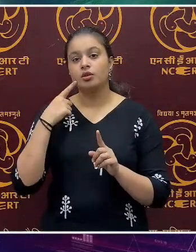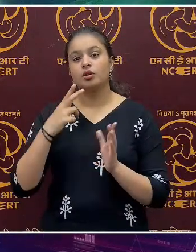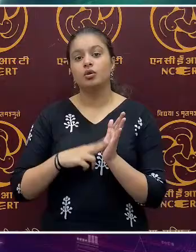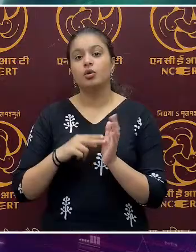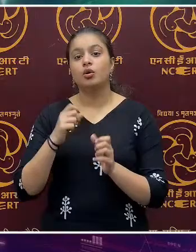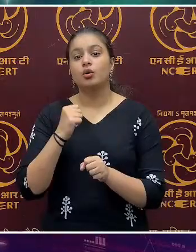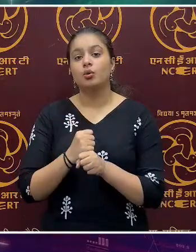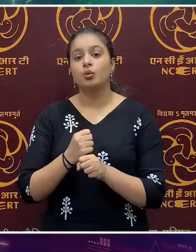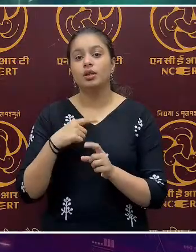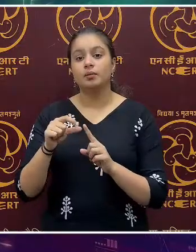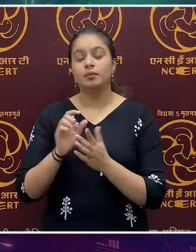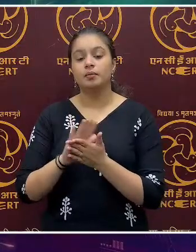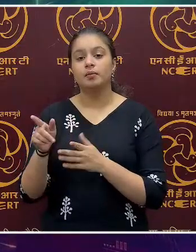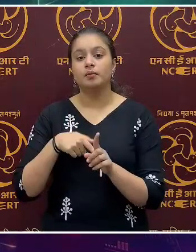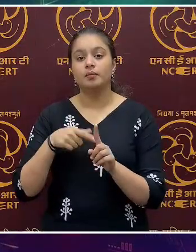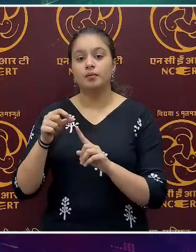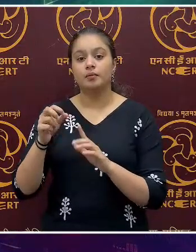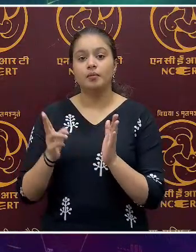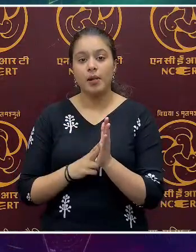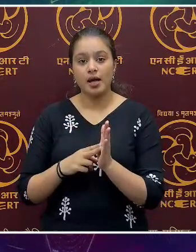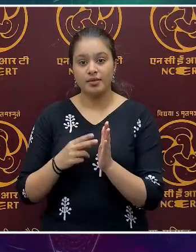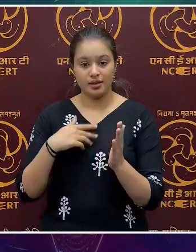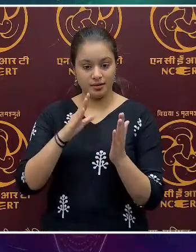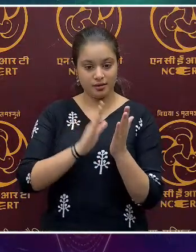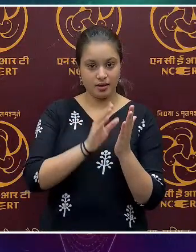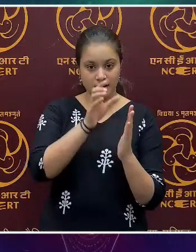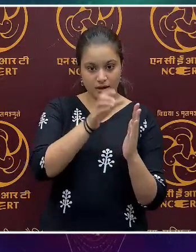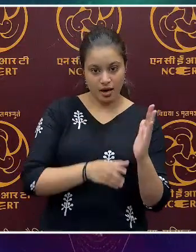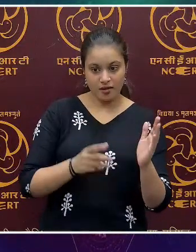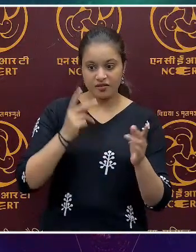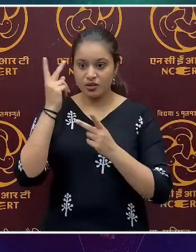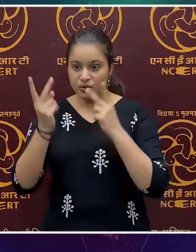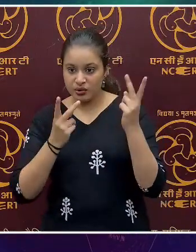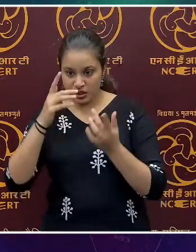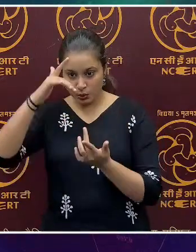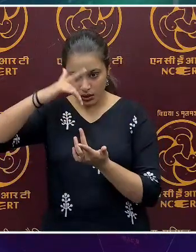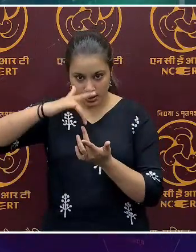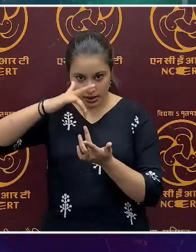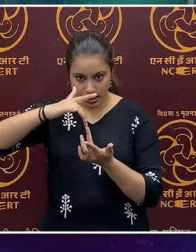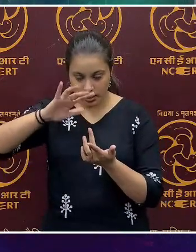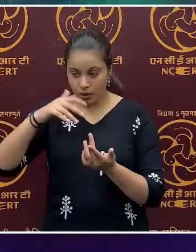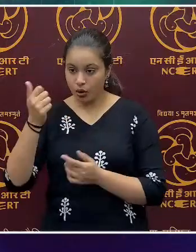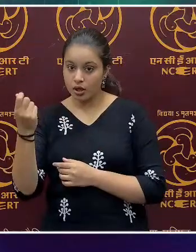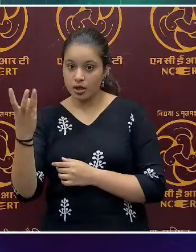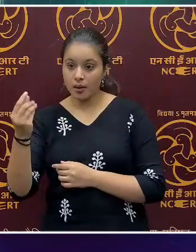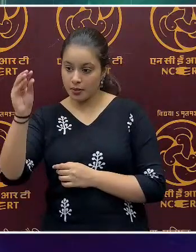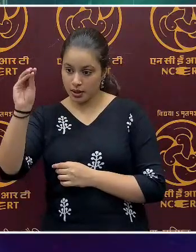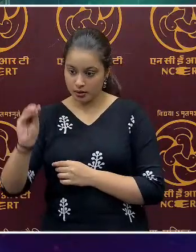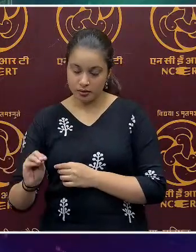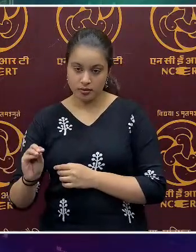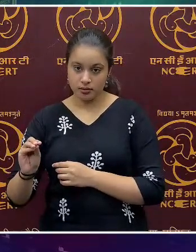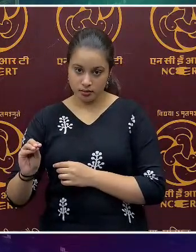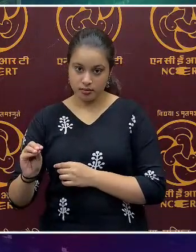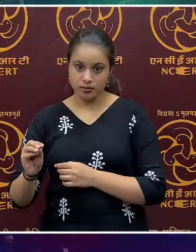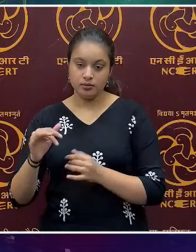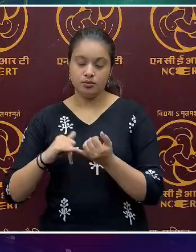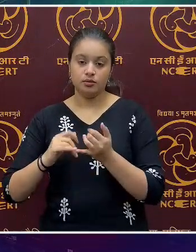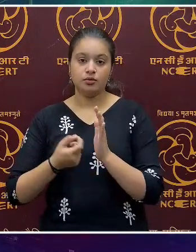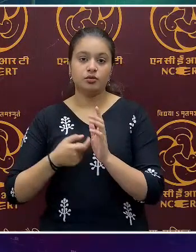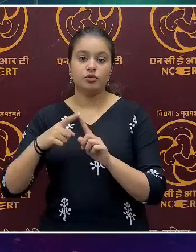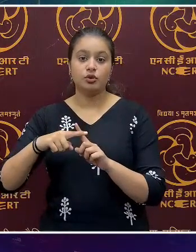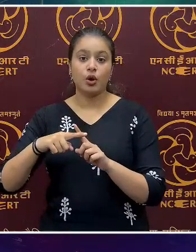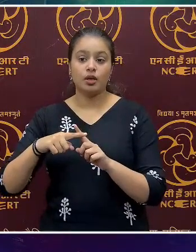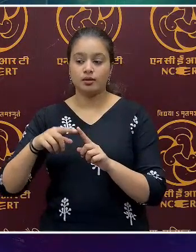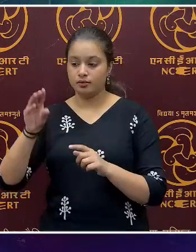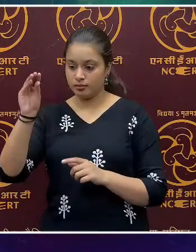code is on the left hand side, the visualization in the center, and the number that we have to write here, like for the sorting, is in the